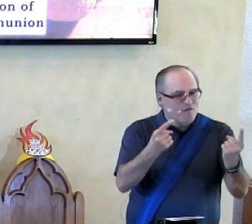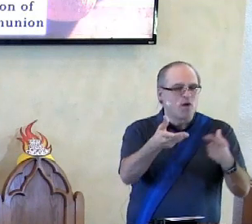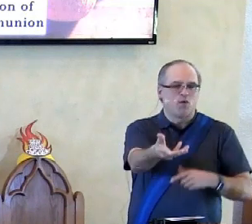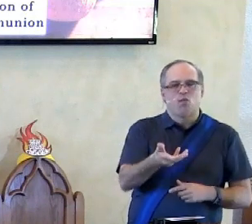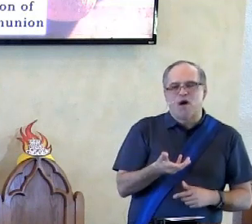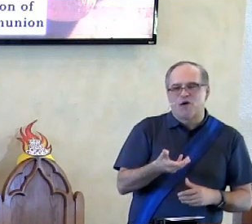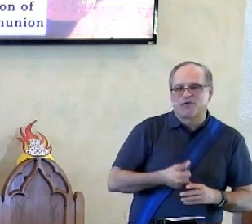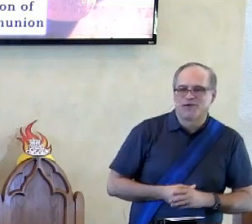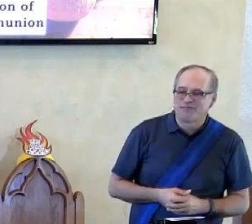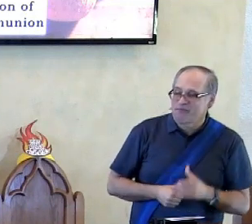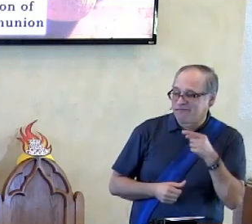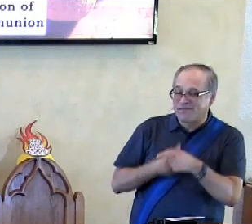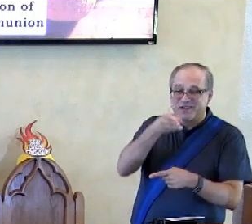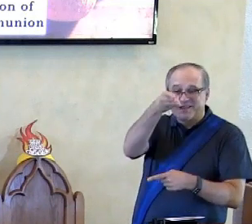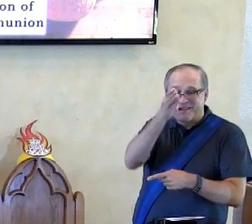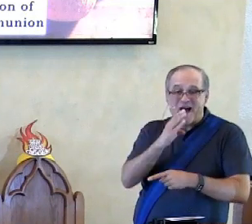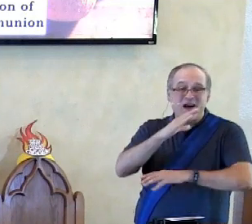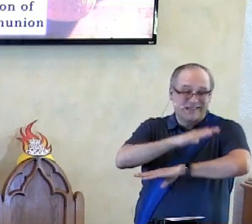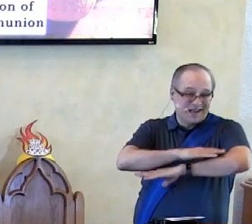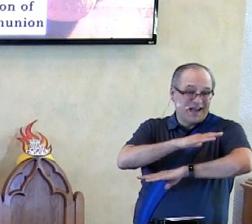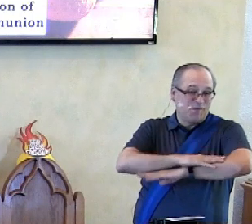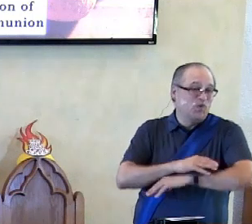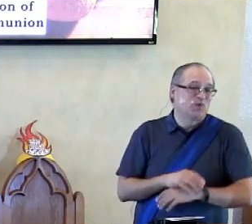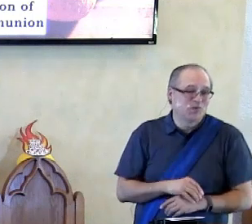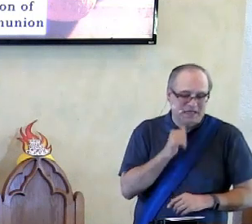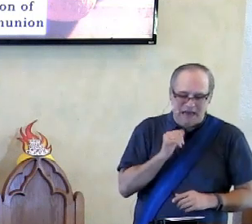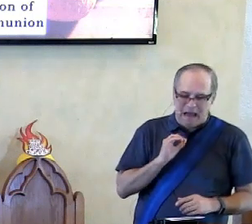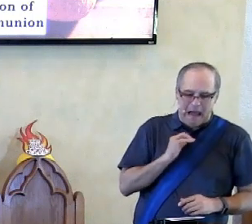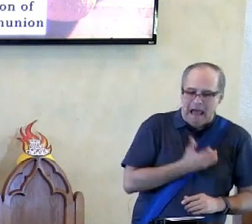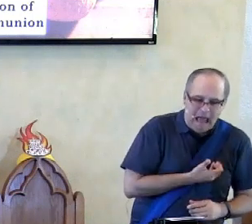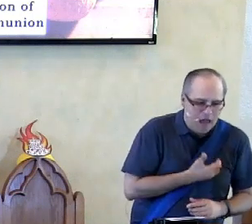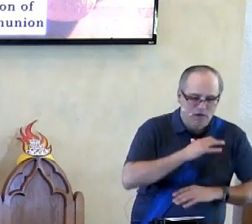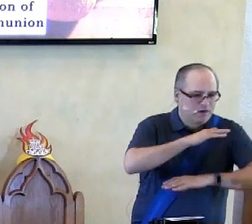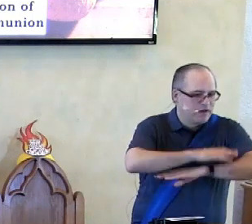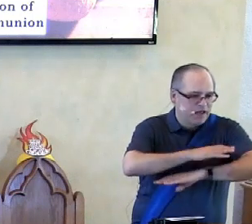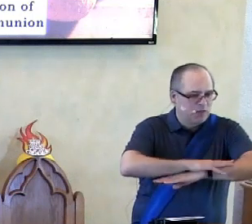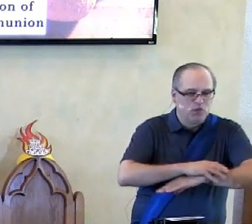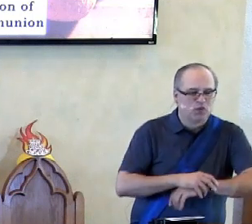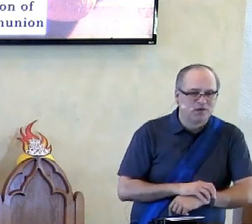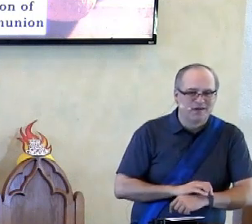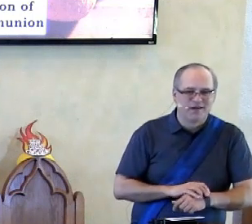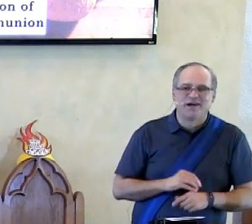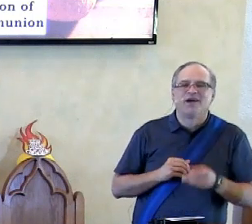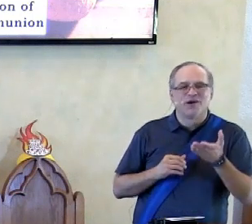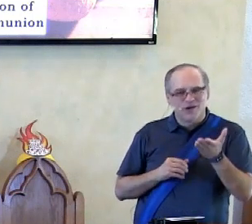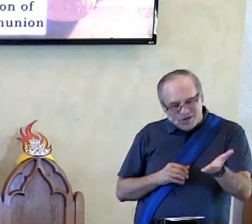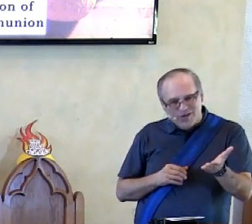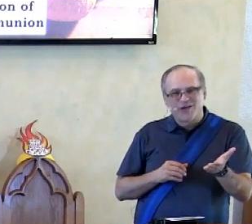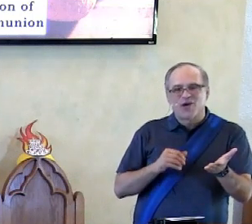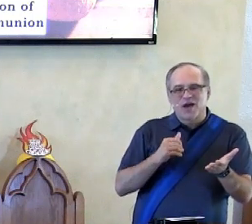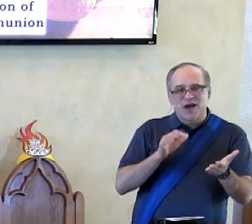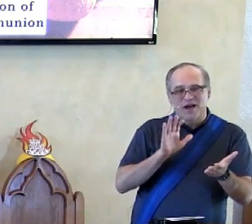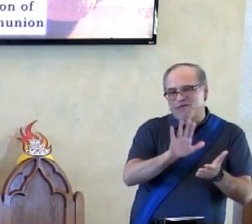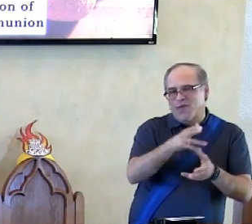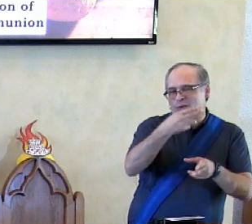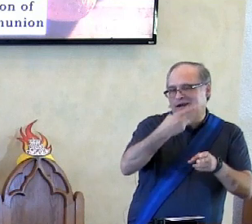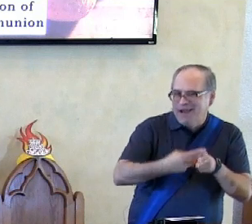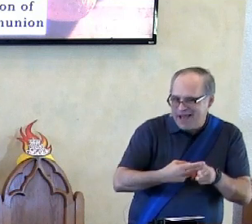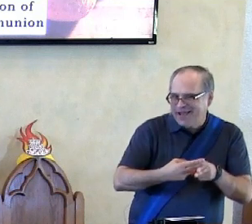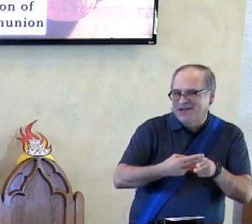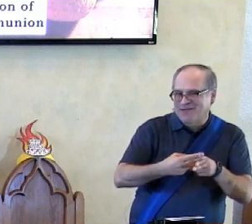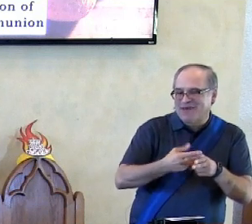is God's table. It is not our table. And there is a place setting for you with your name on